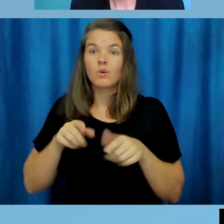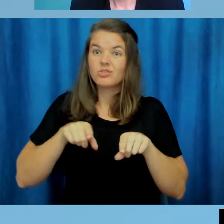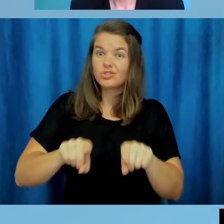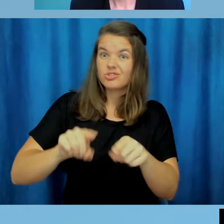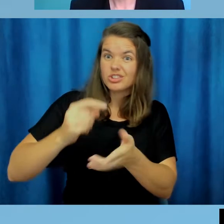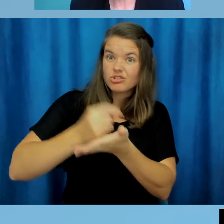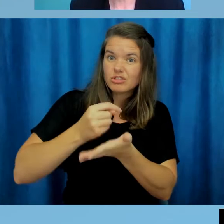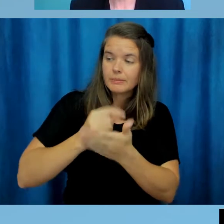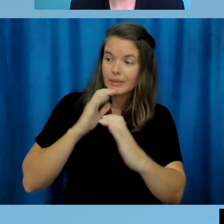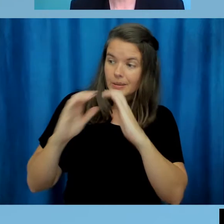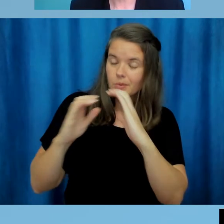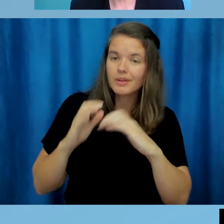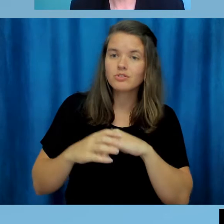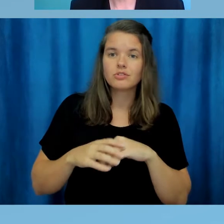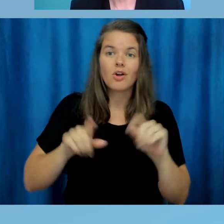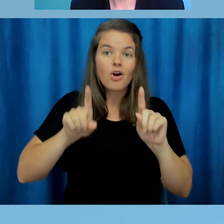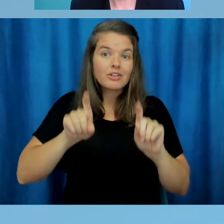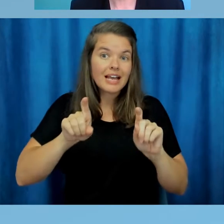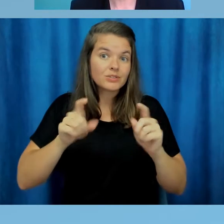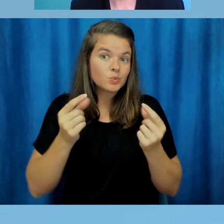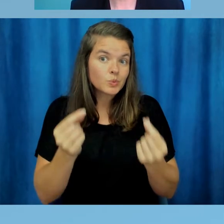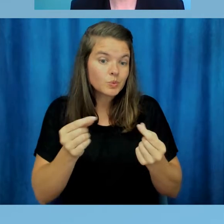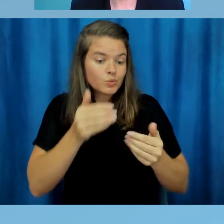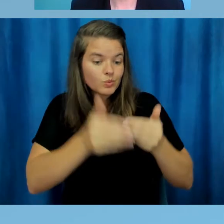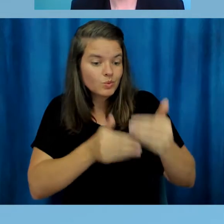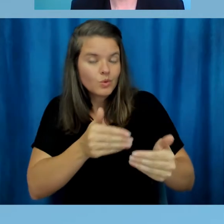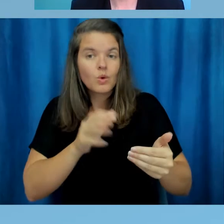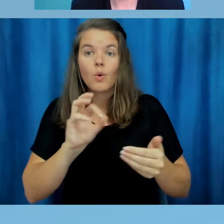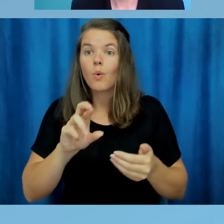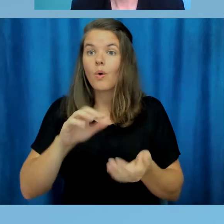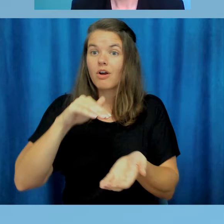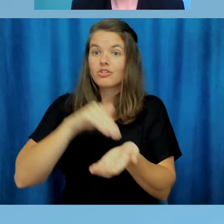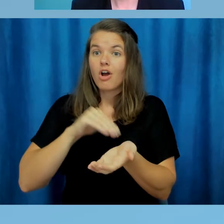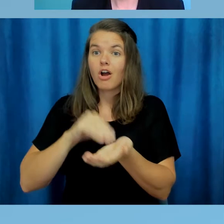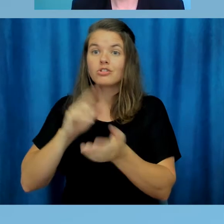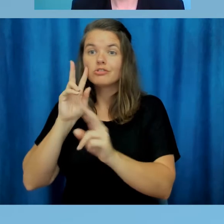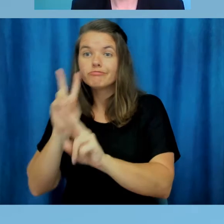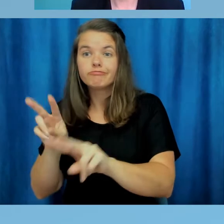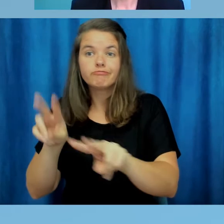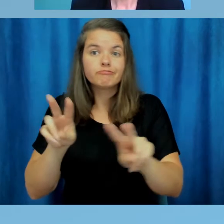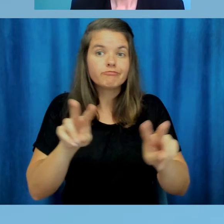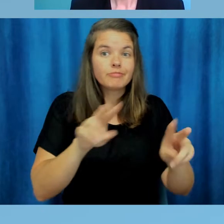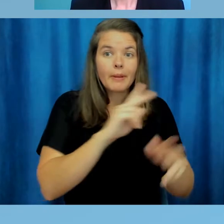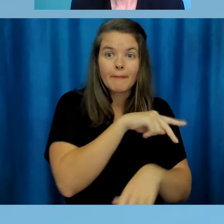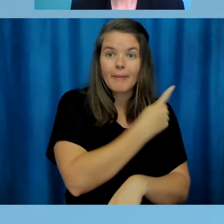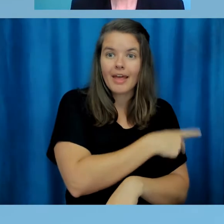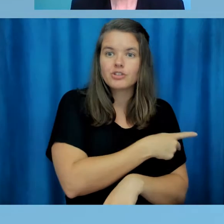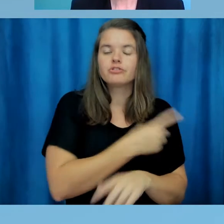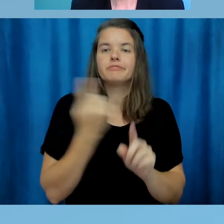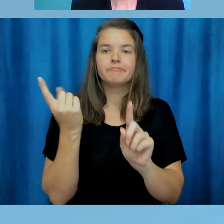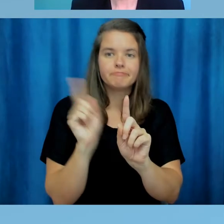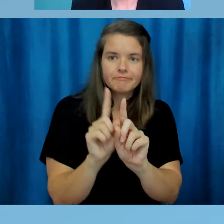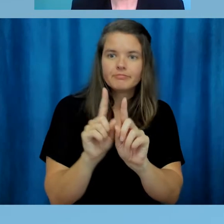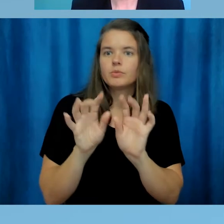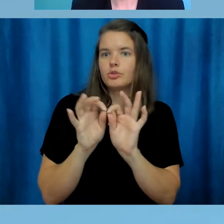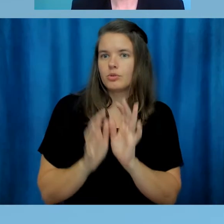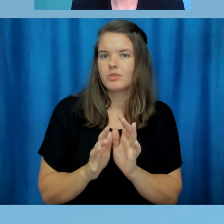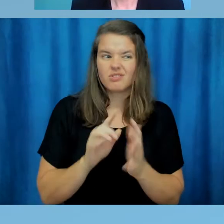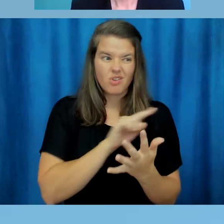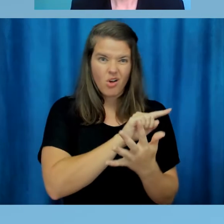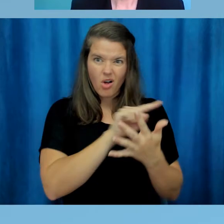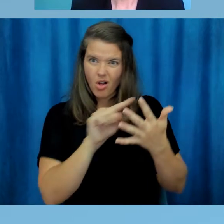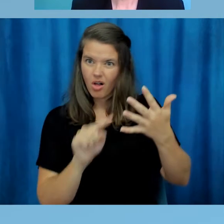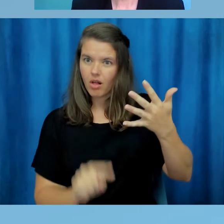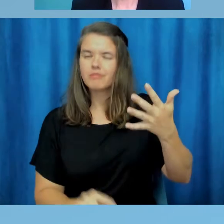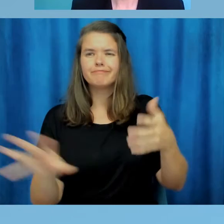treatment, testing procedures, or during a physician's rounds. These are all complex